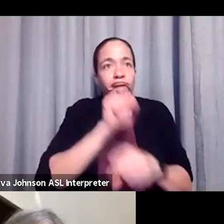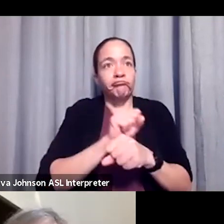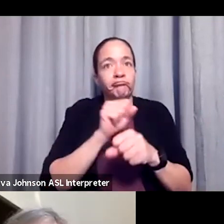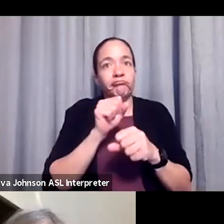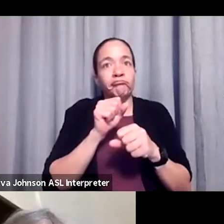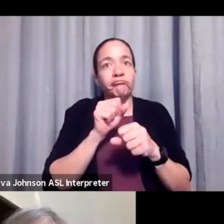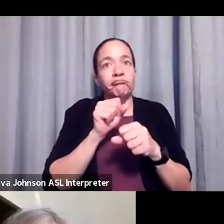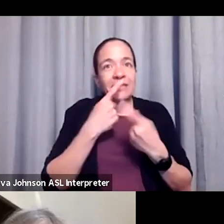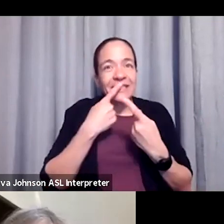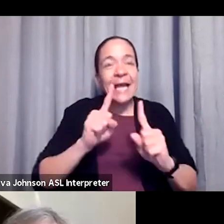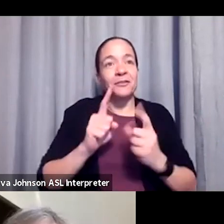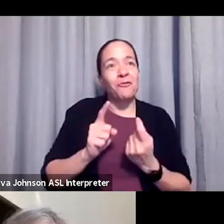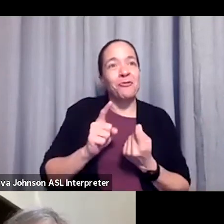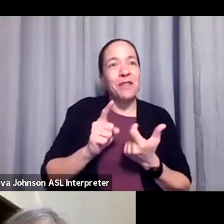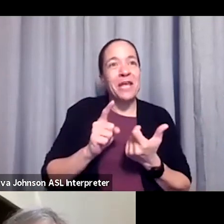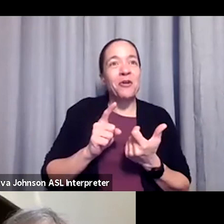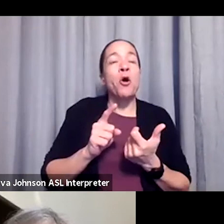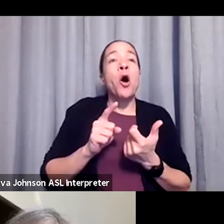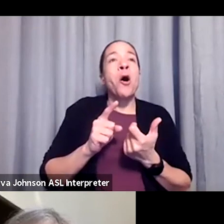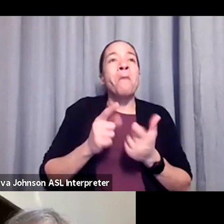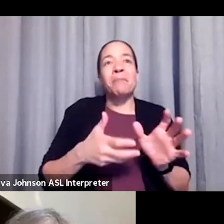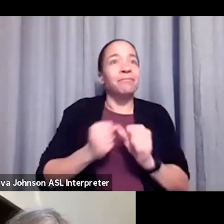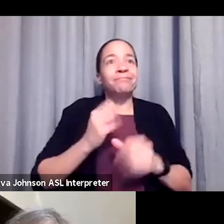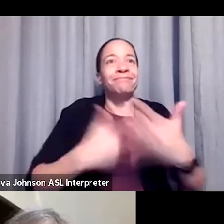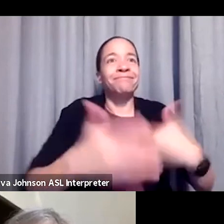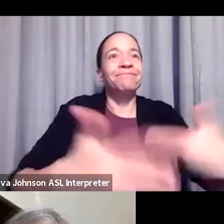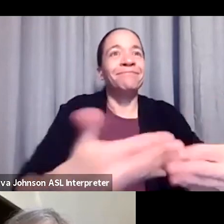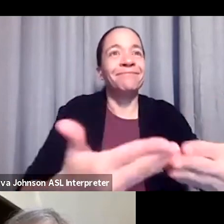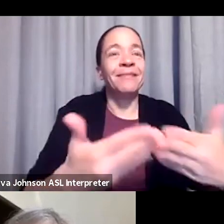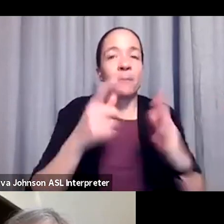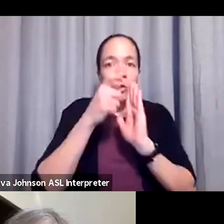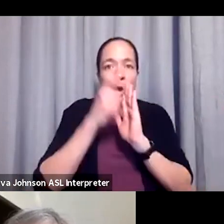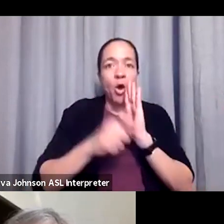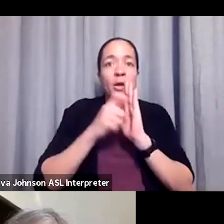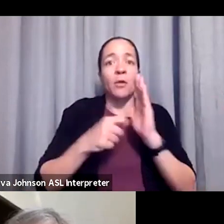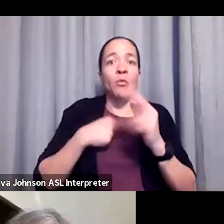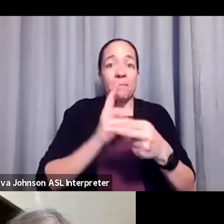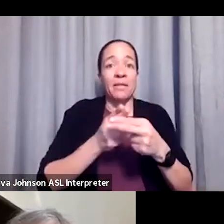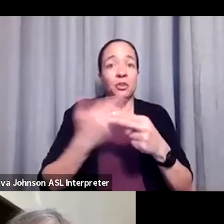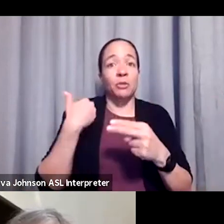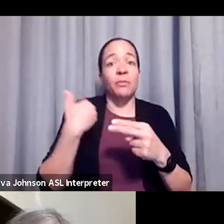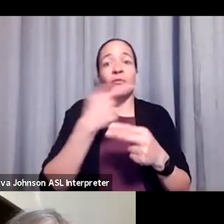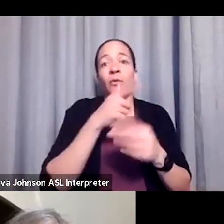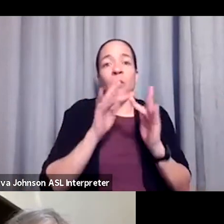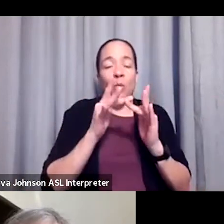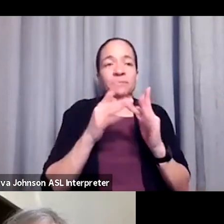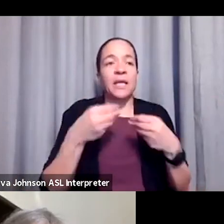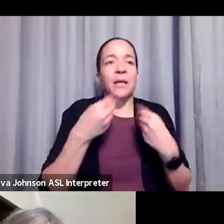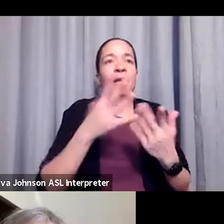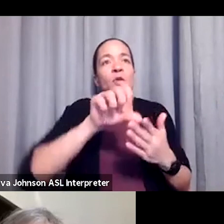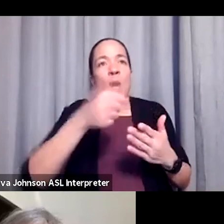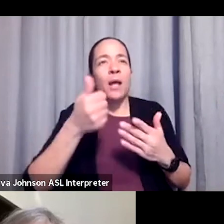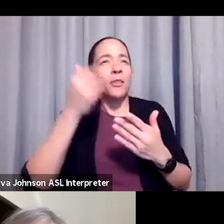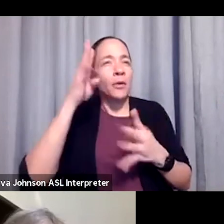things along. In the article that we mentioned before, which is available on our website, gives you other ways to think about how to focus